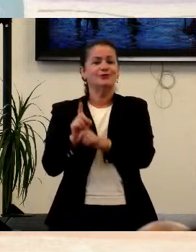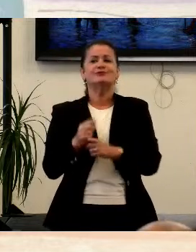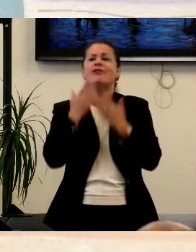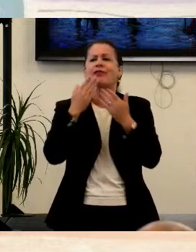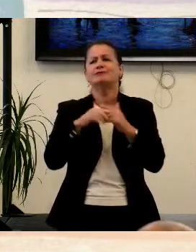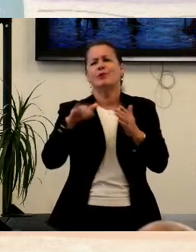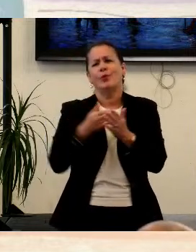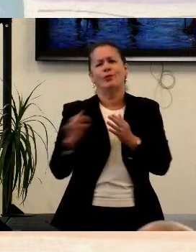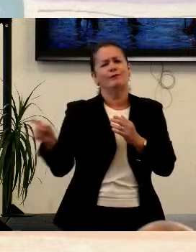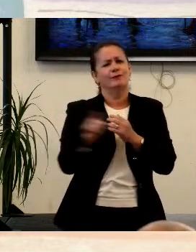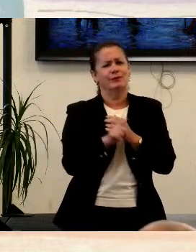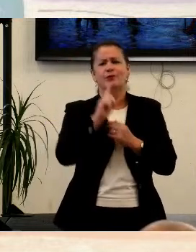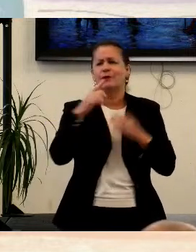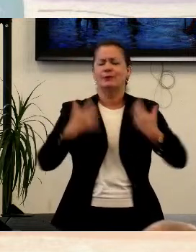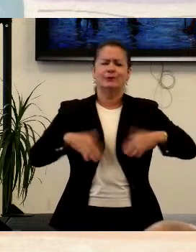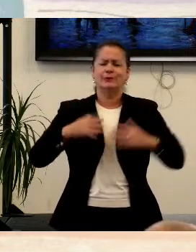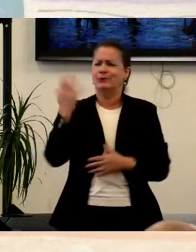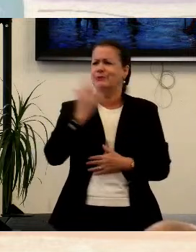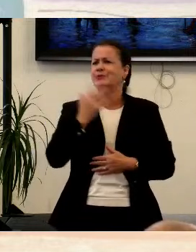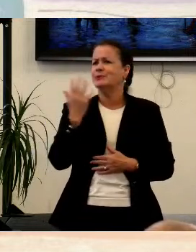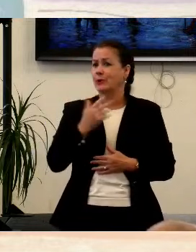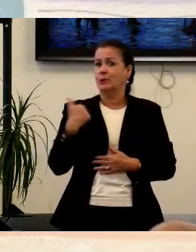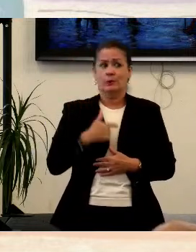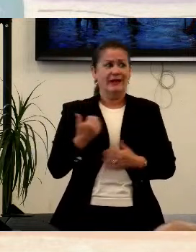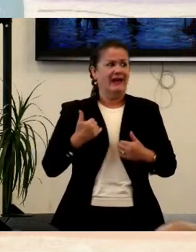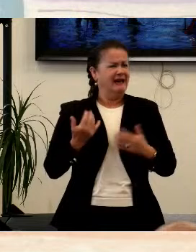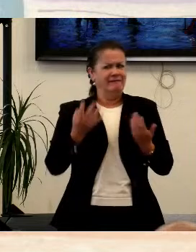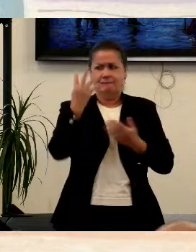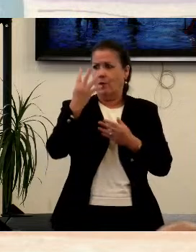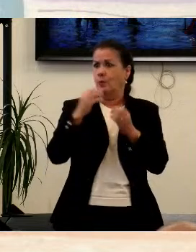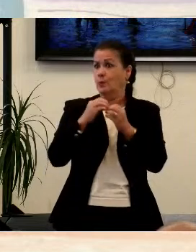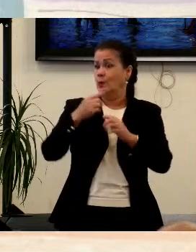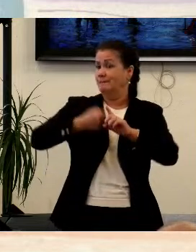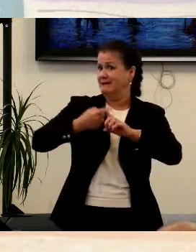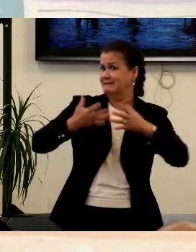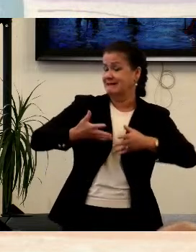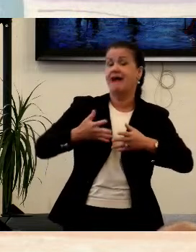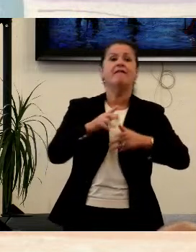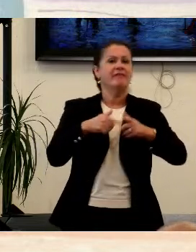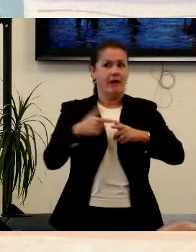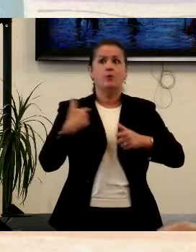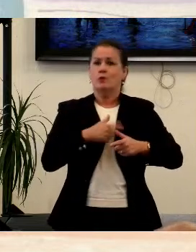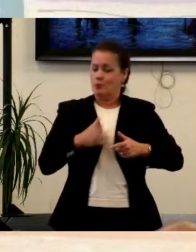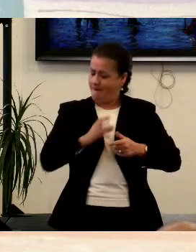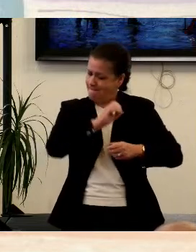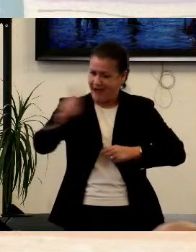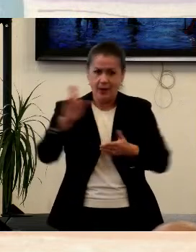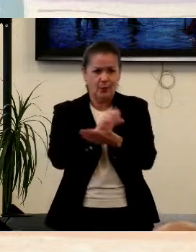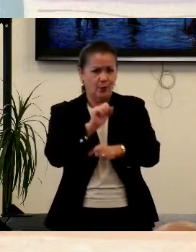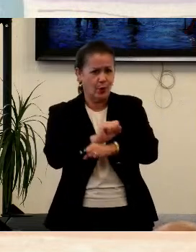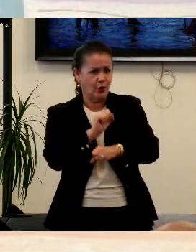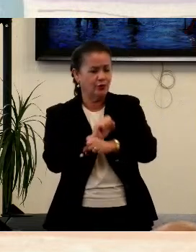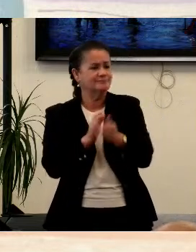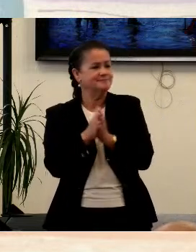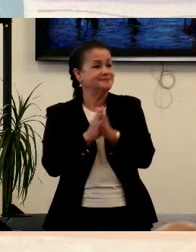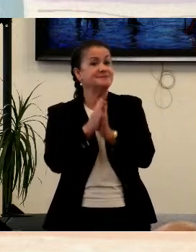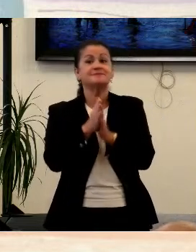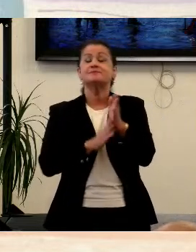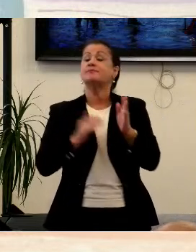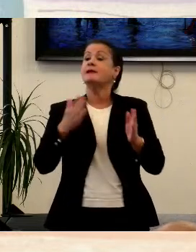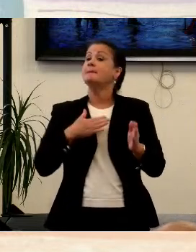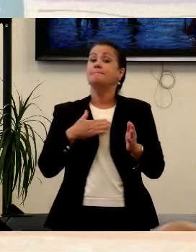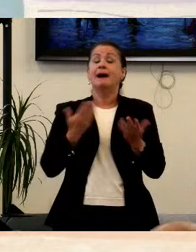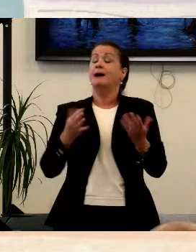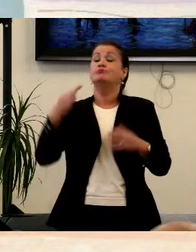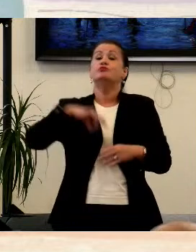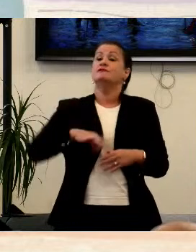been an amazing run with 4+ months to go. So as soon as we're done here today, we'll get back to work. And now, as I often have the privilege